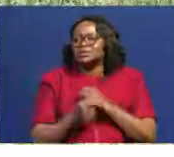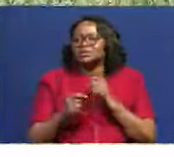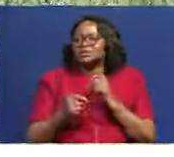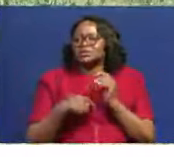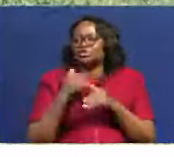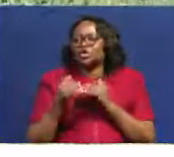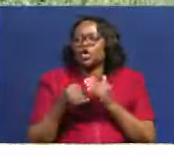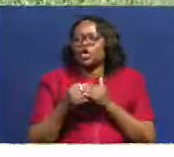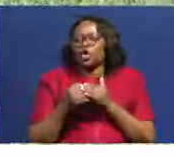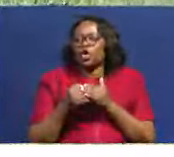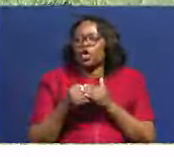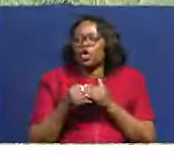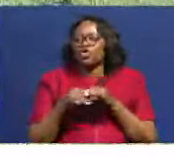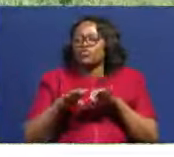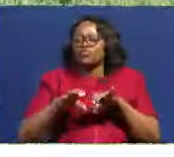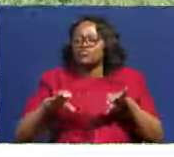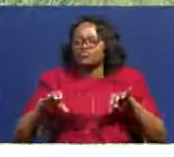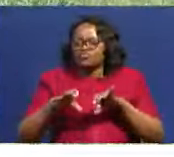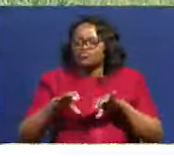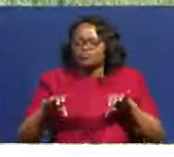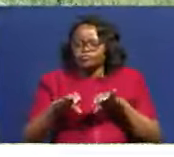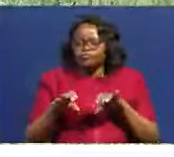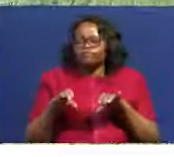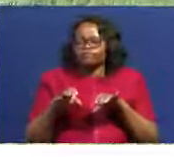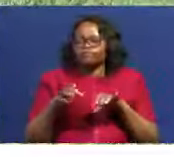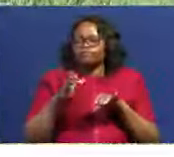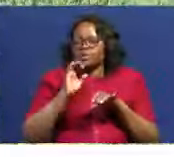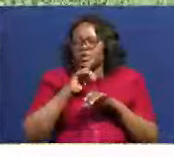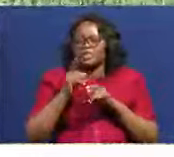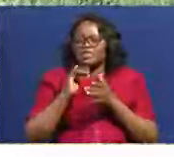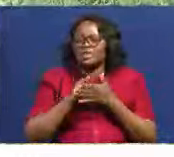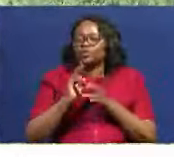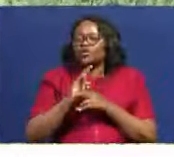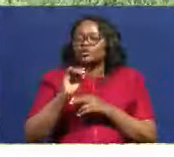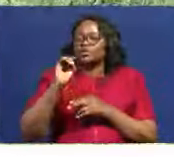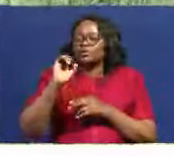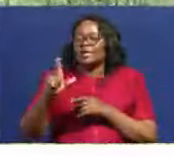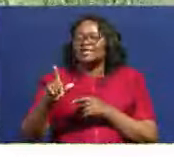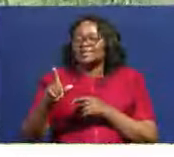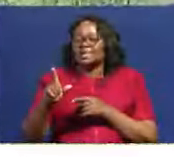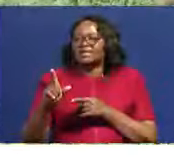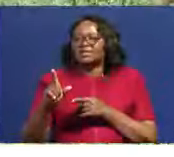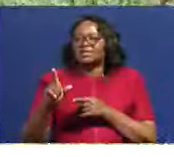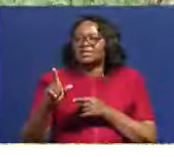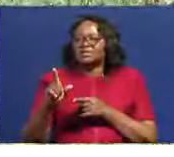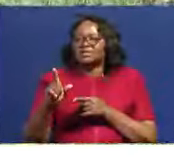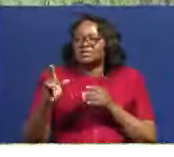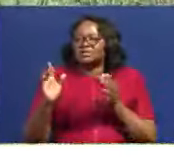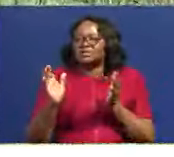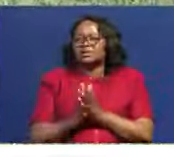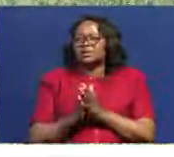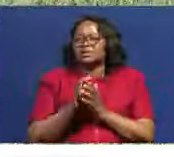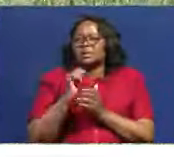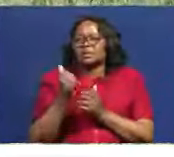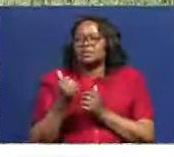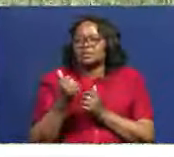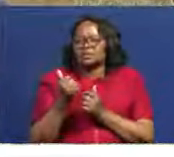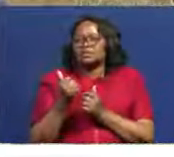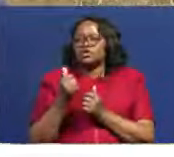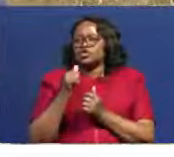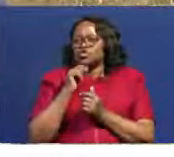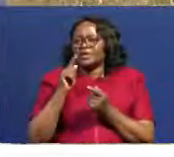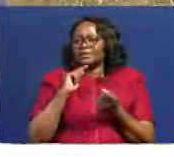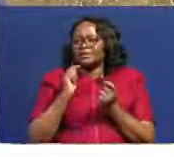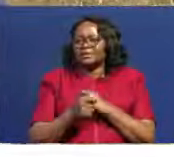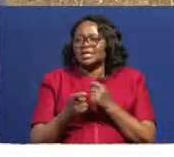the pump-fed irrigation schemes which were using diesel to gravity, and the ones which we are not able to change to